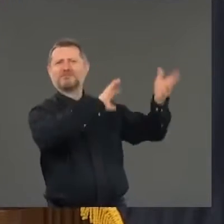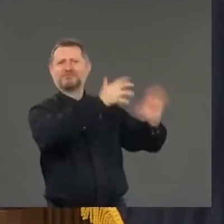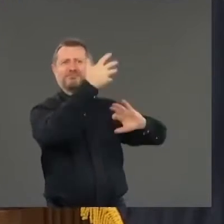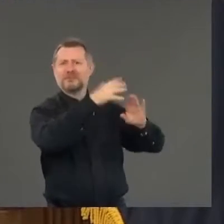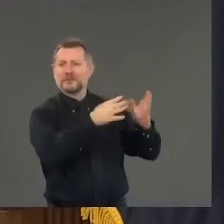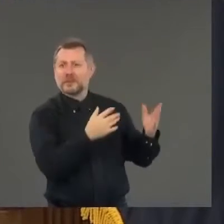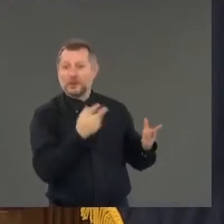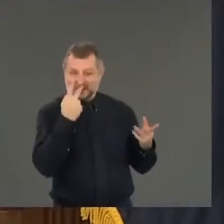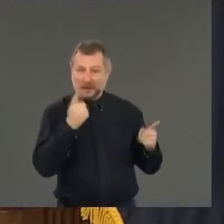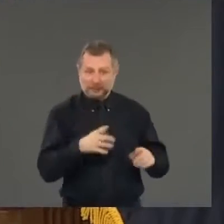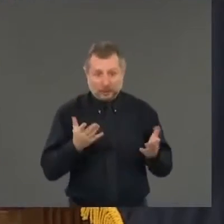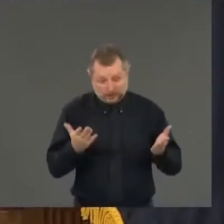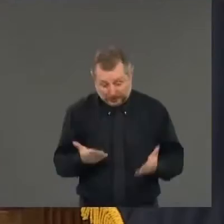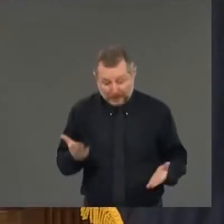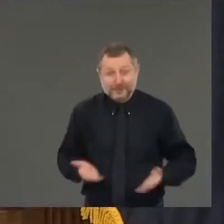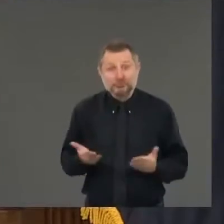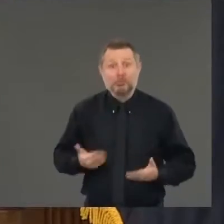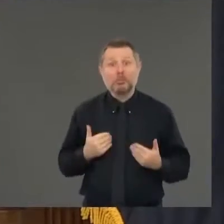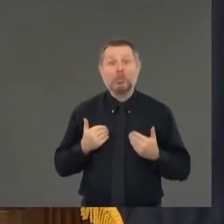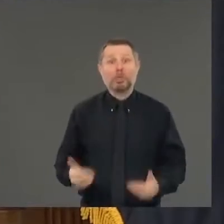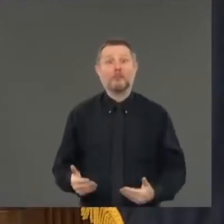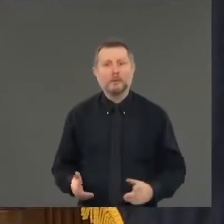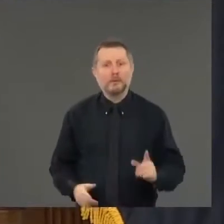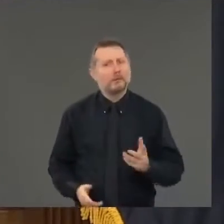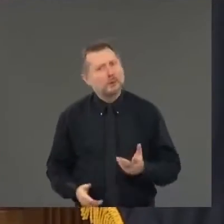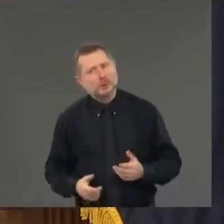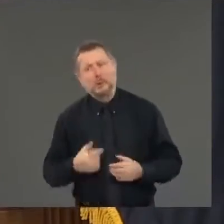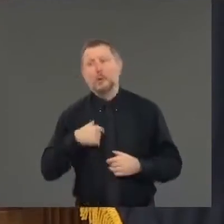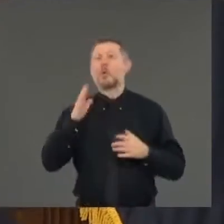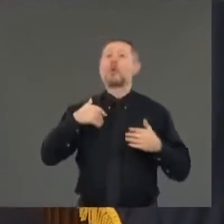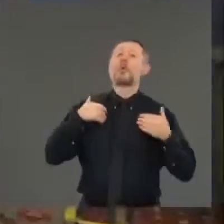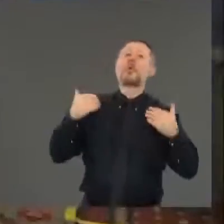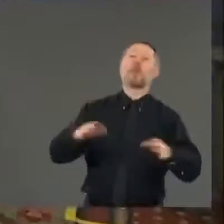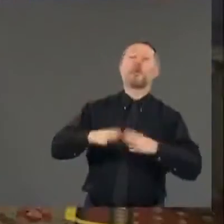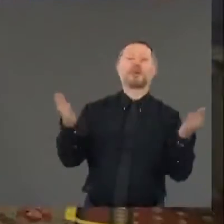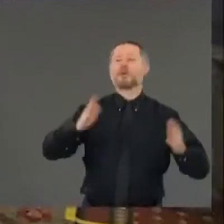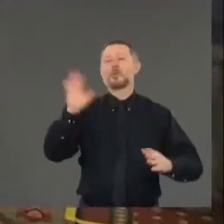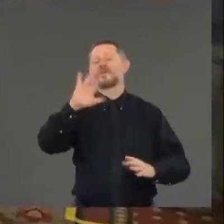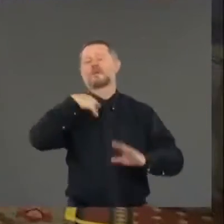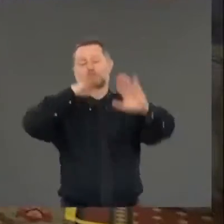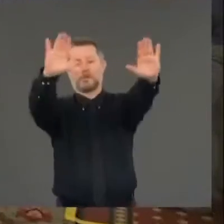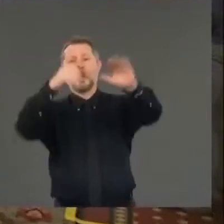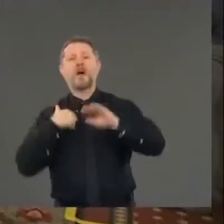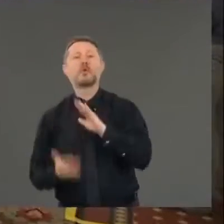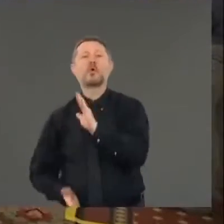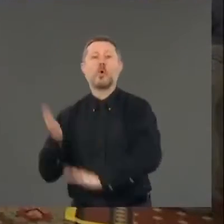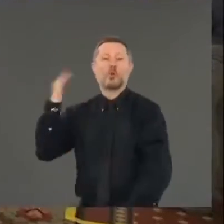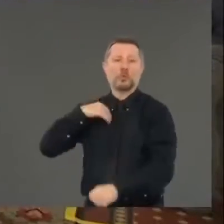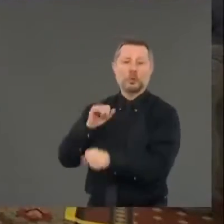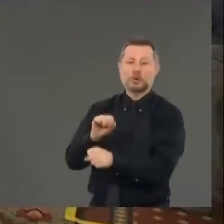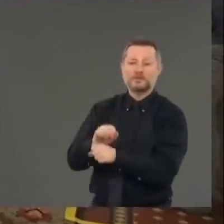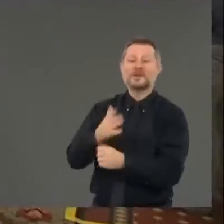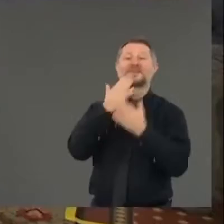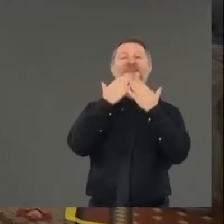uptick. Whatever happens, I'm going to open the schools. Nobody would say that. I'm going to go to work, guys. Thank you.